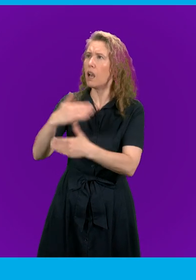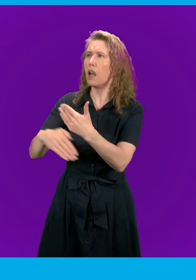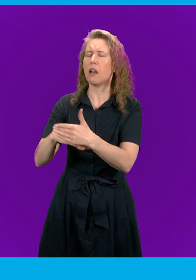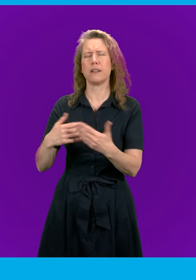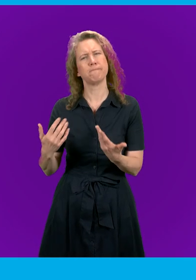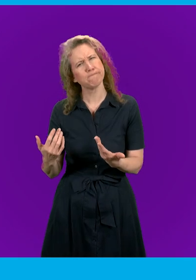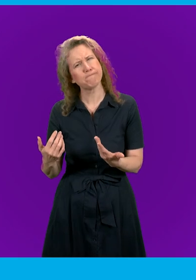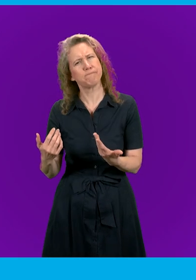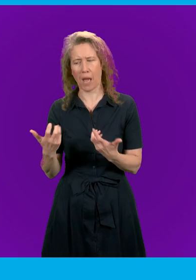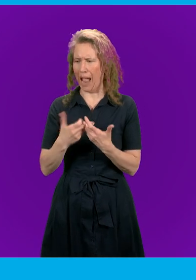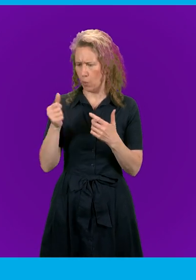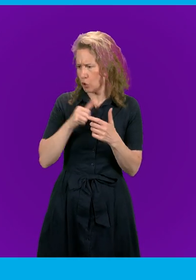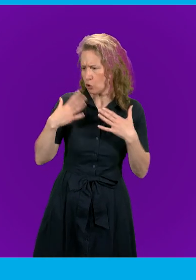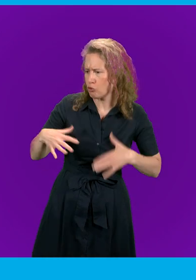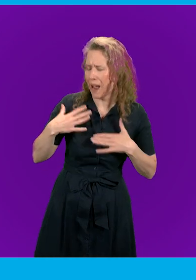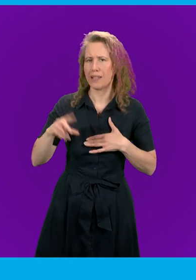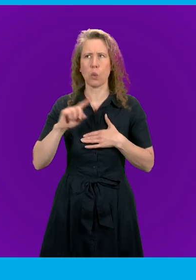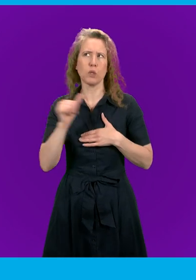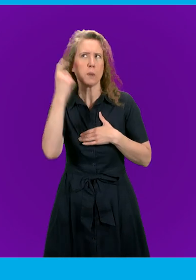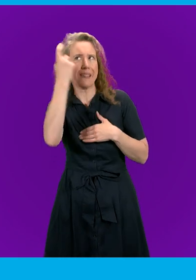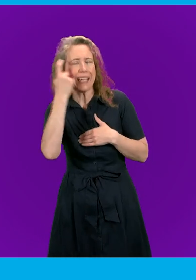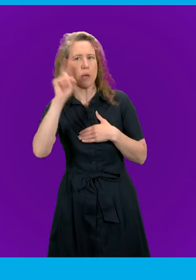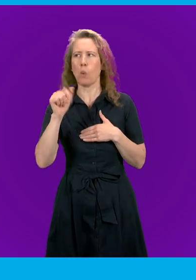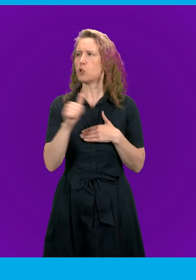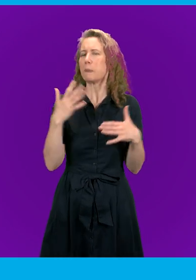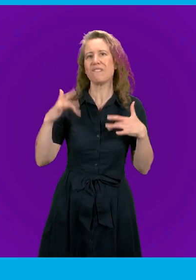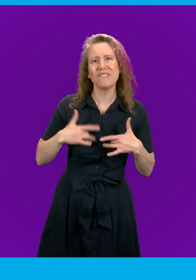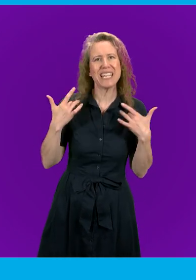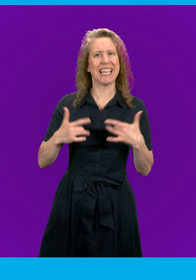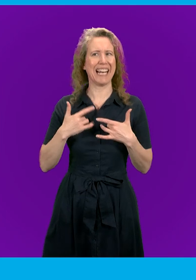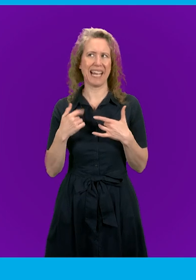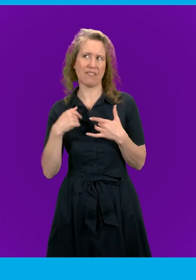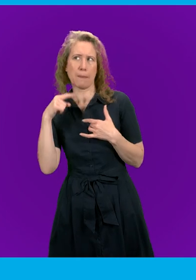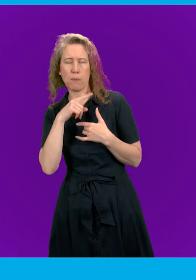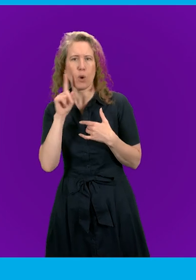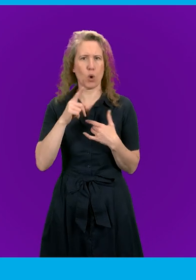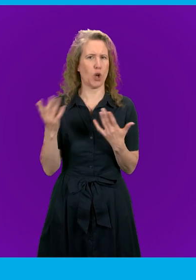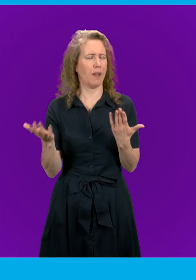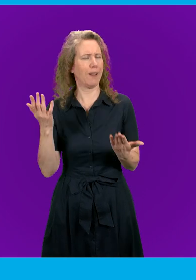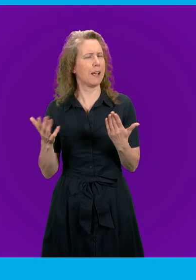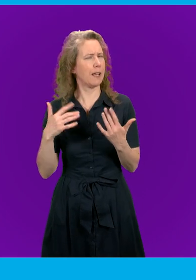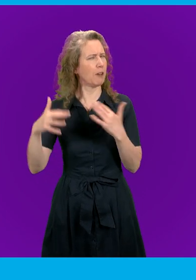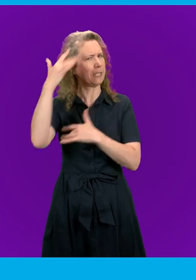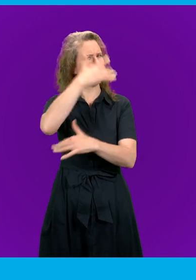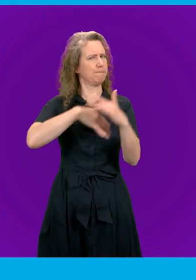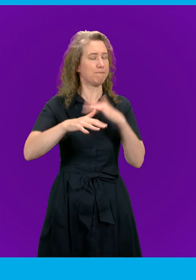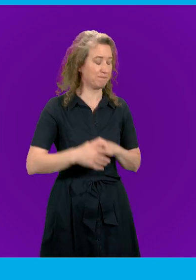how we should be presenting, or what we should be thinking or feeling, depending on, you know, whether we're a boy or a girl, or